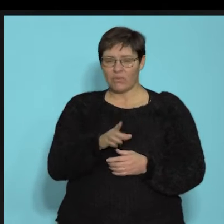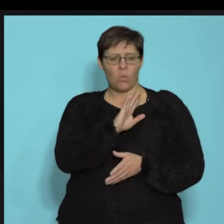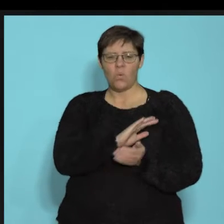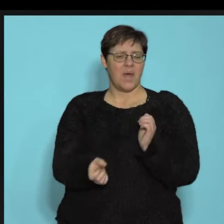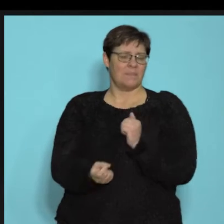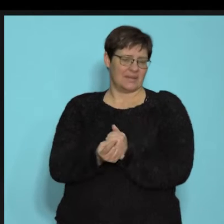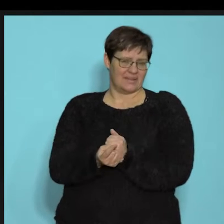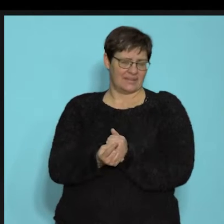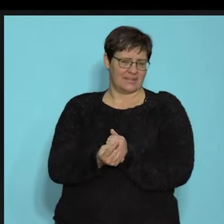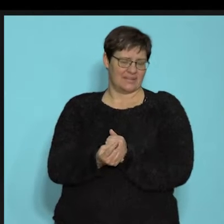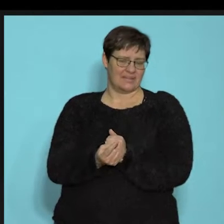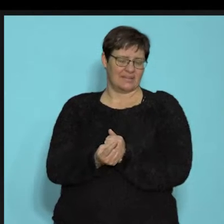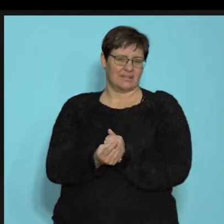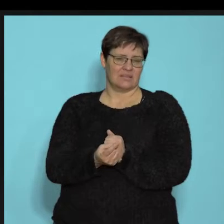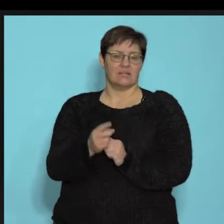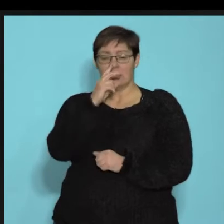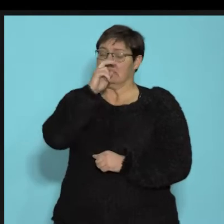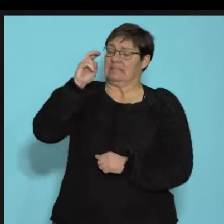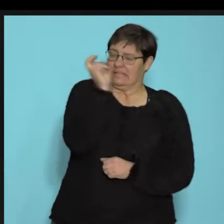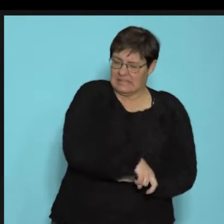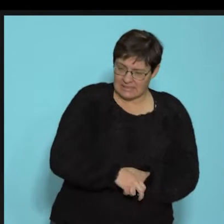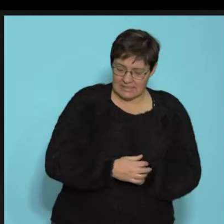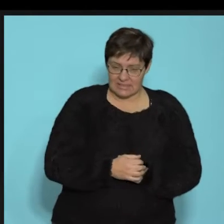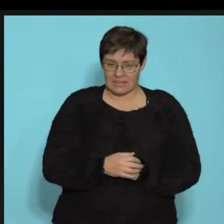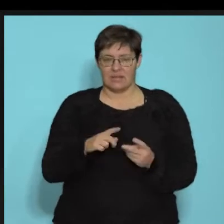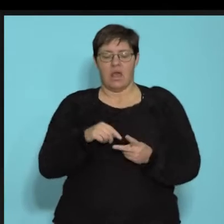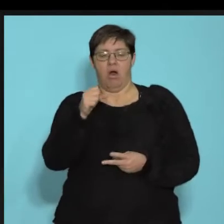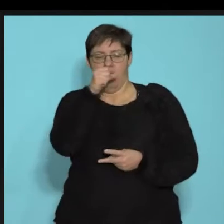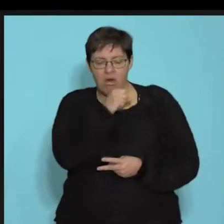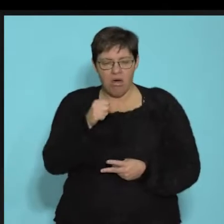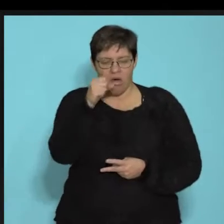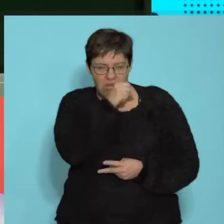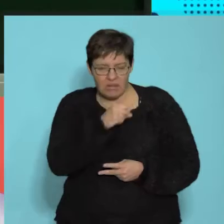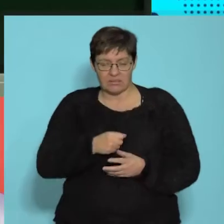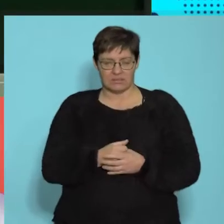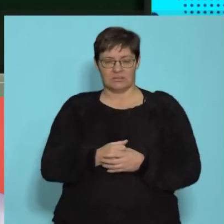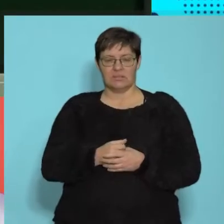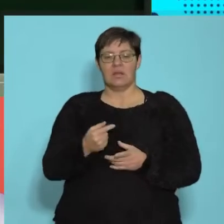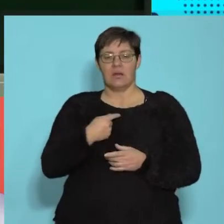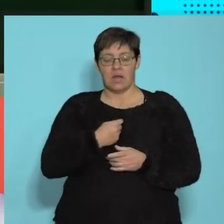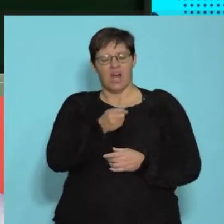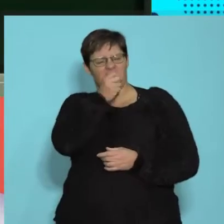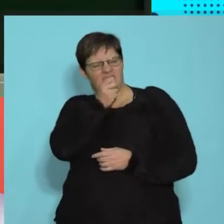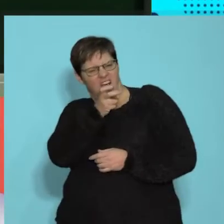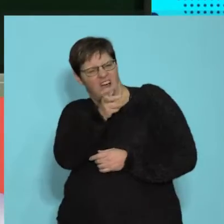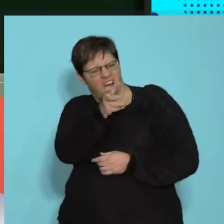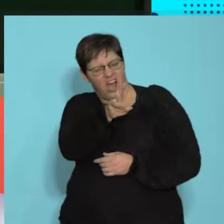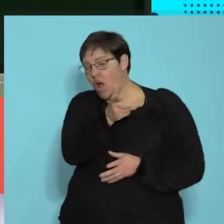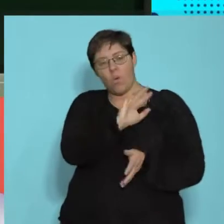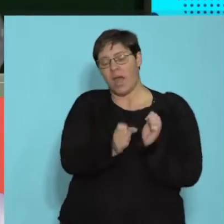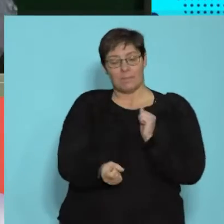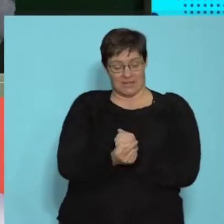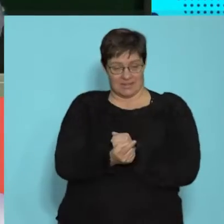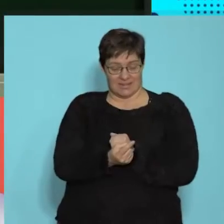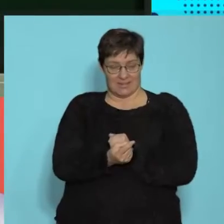What happens, all right, when you sneeze, when you cough, right, and when you shout?